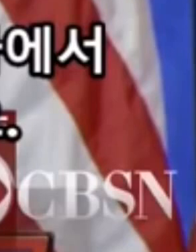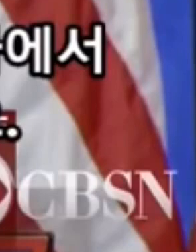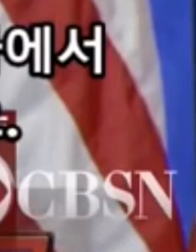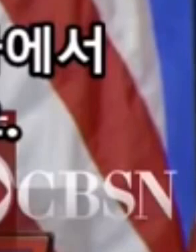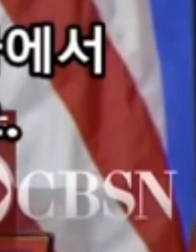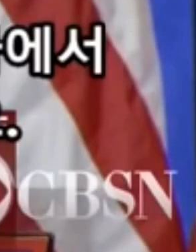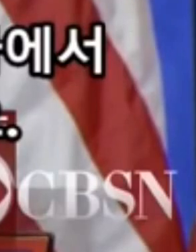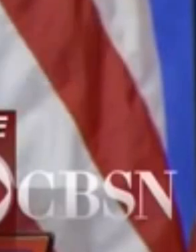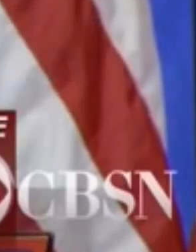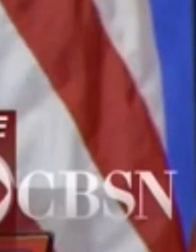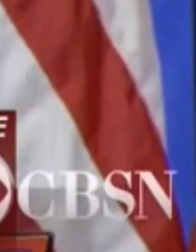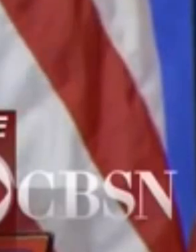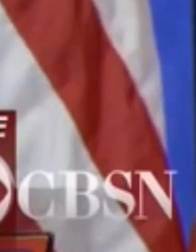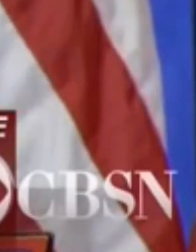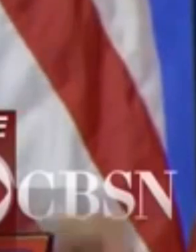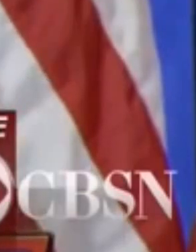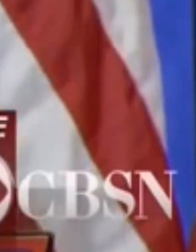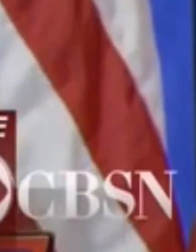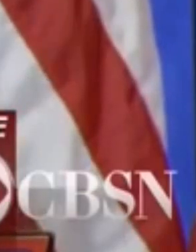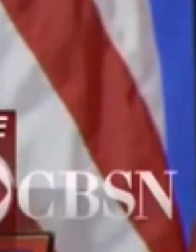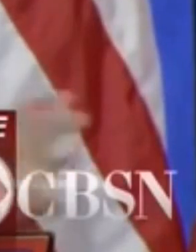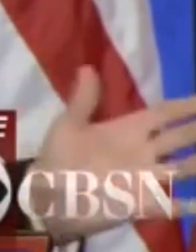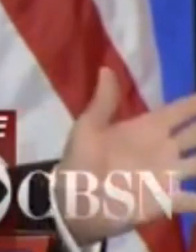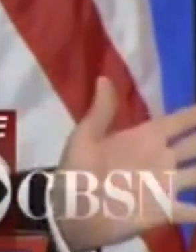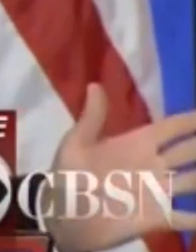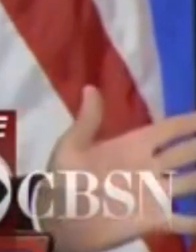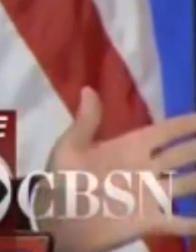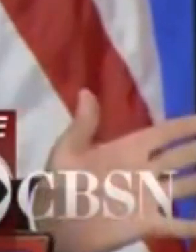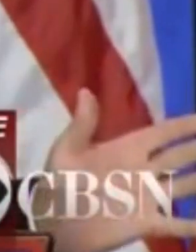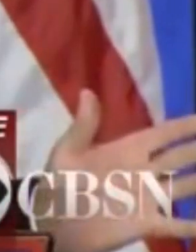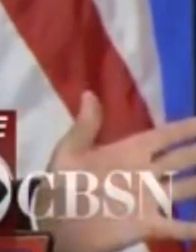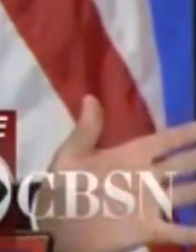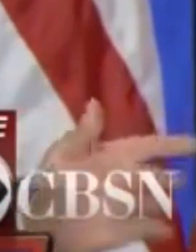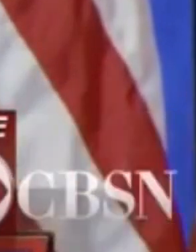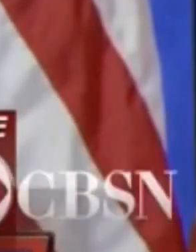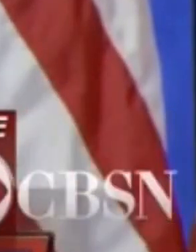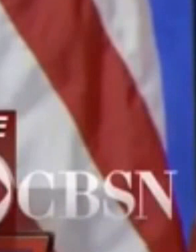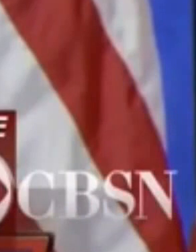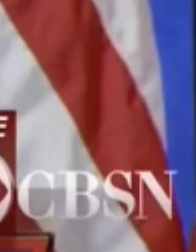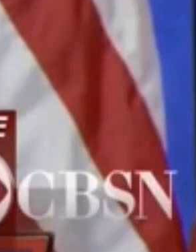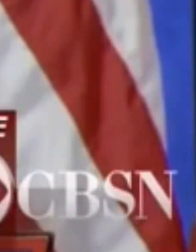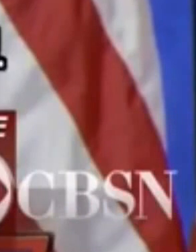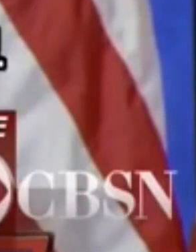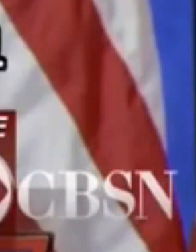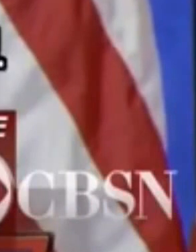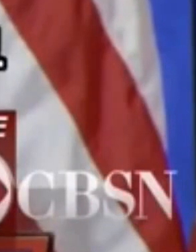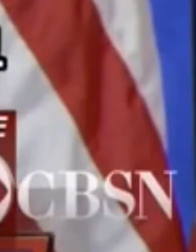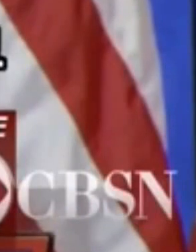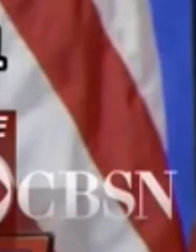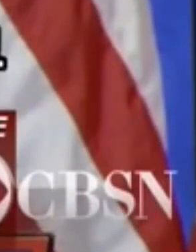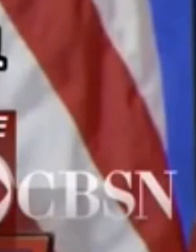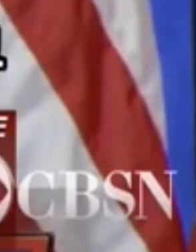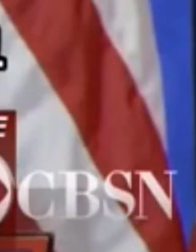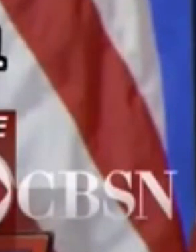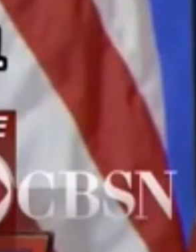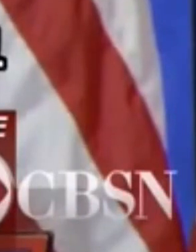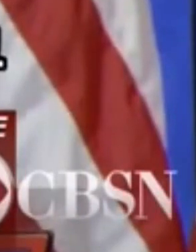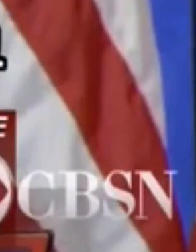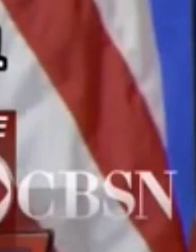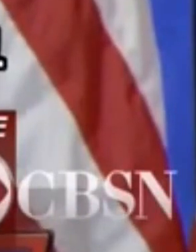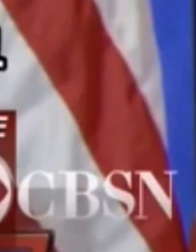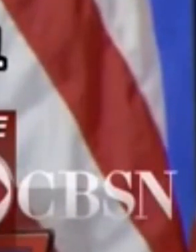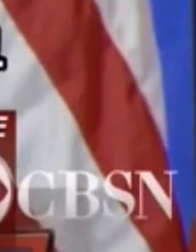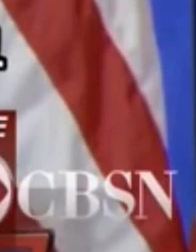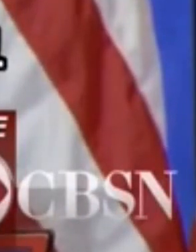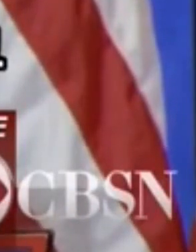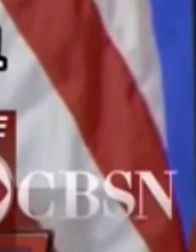of the Trump Organization was in Prague. It turned out to be a different Michael Cohen. It's a disgrace what took place. It's a disgrace.